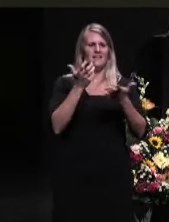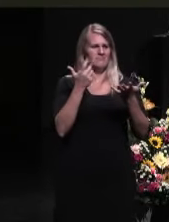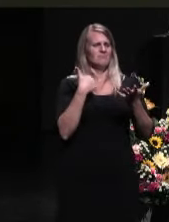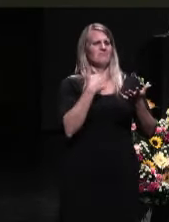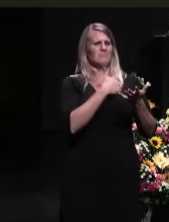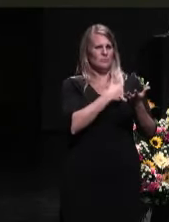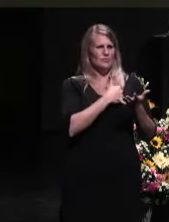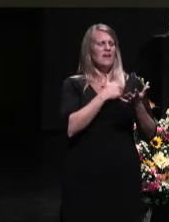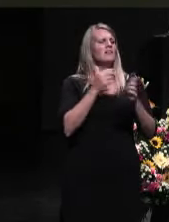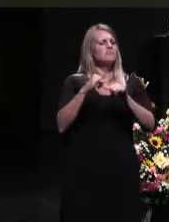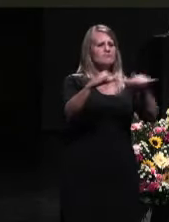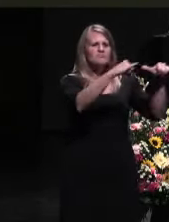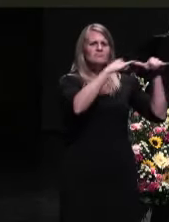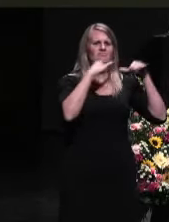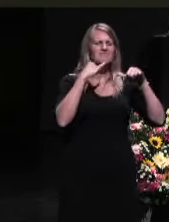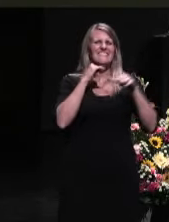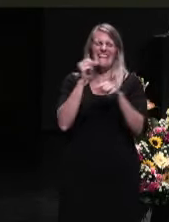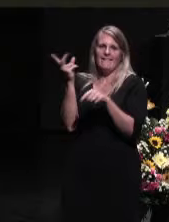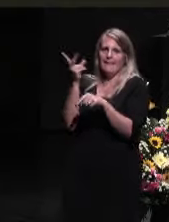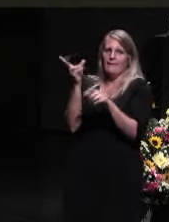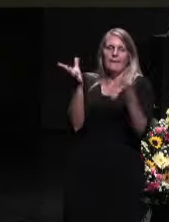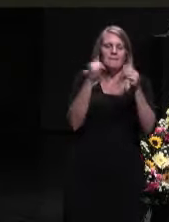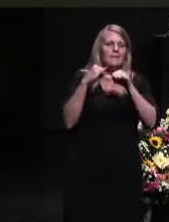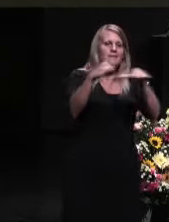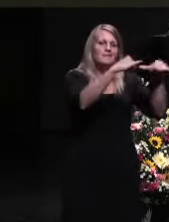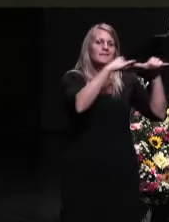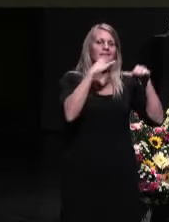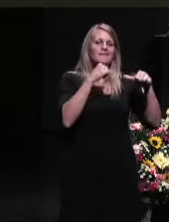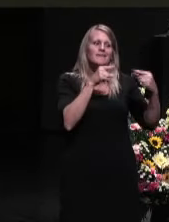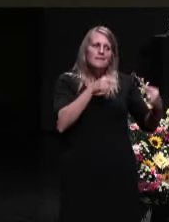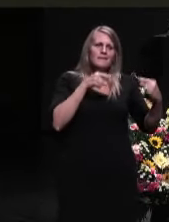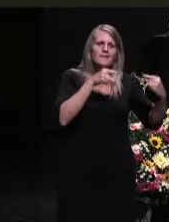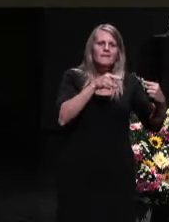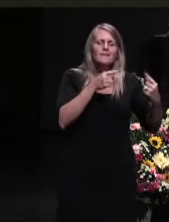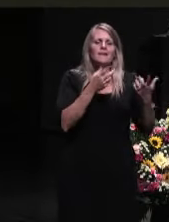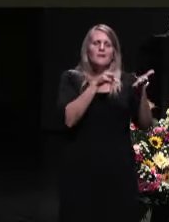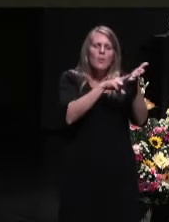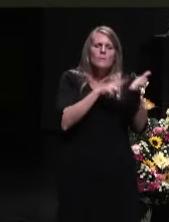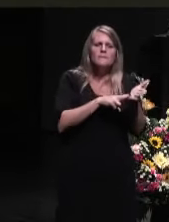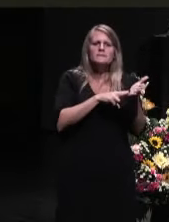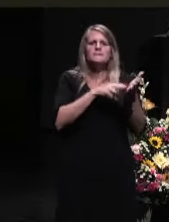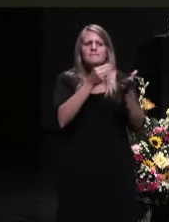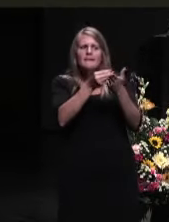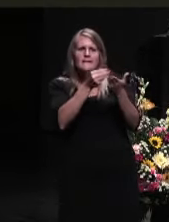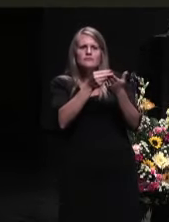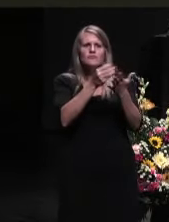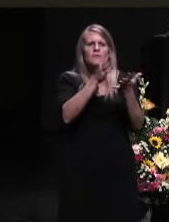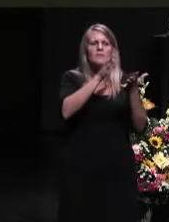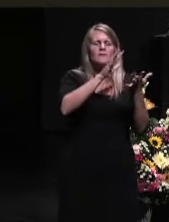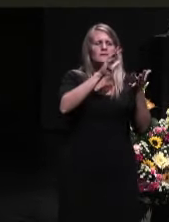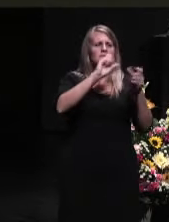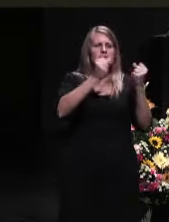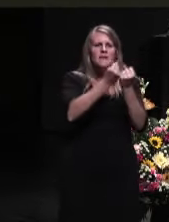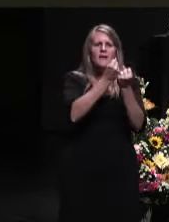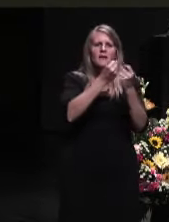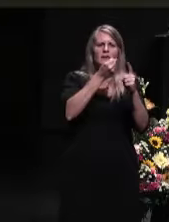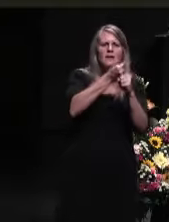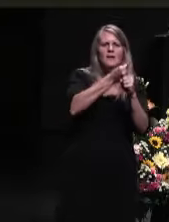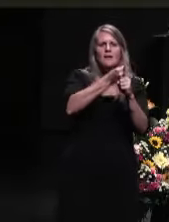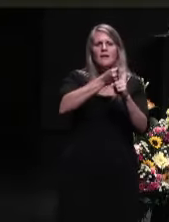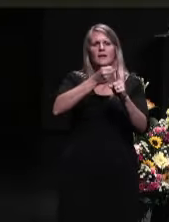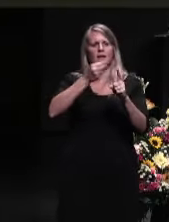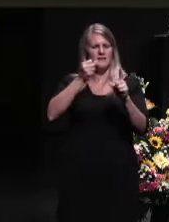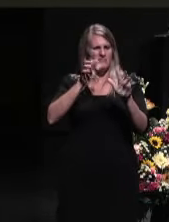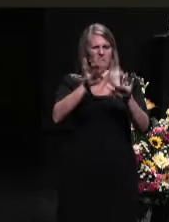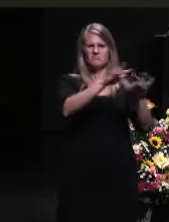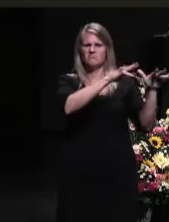issues. They're around the challenges. It's not just the demographic enrollments. It's around financials. It's around societal issues, value of degrees,